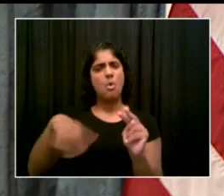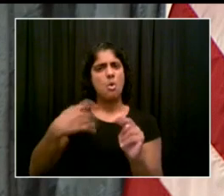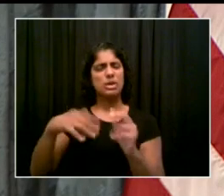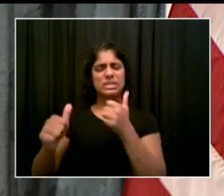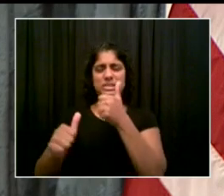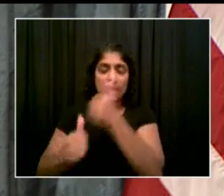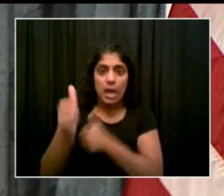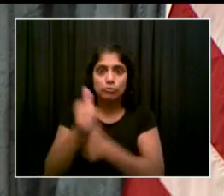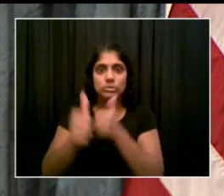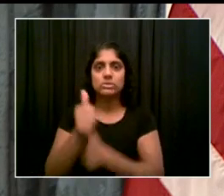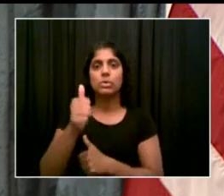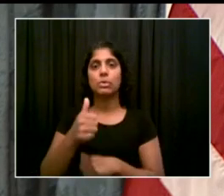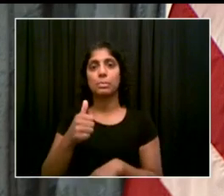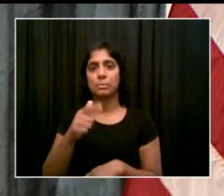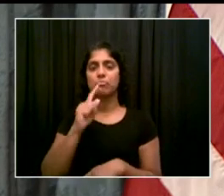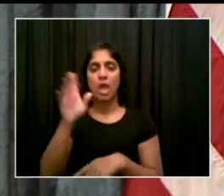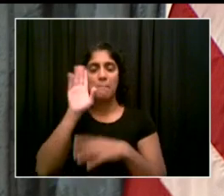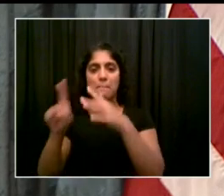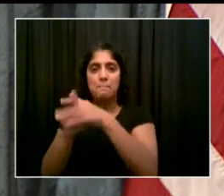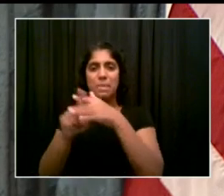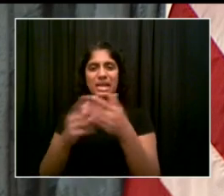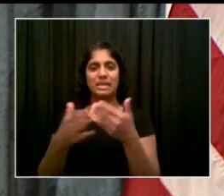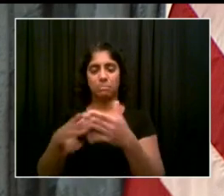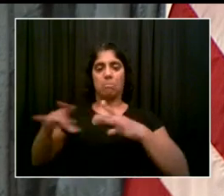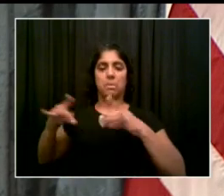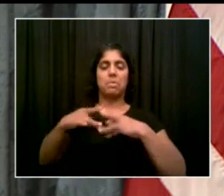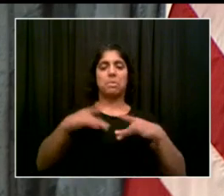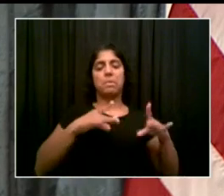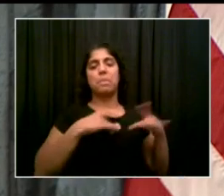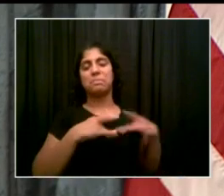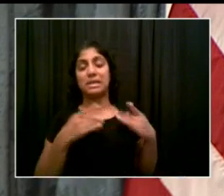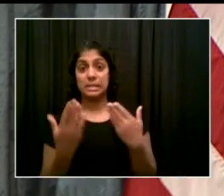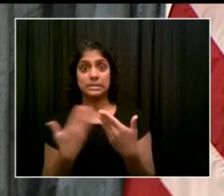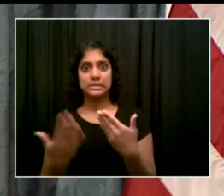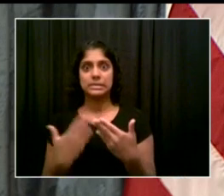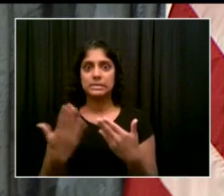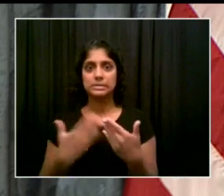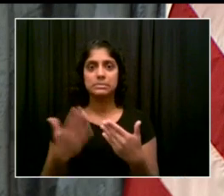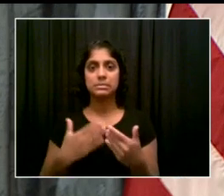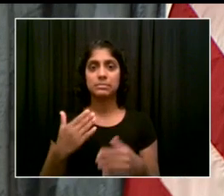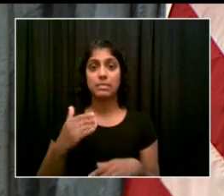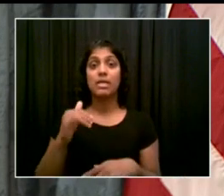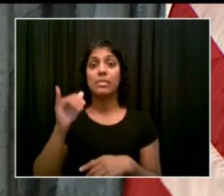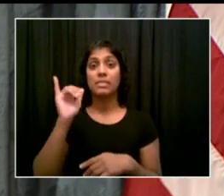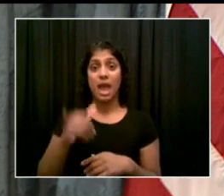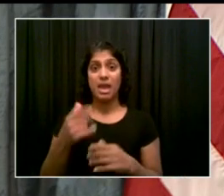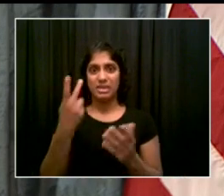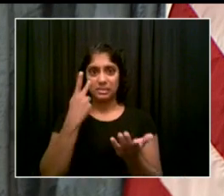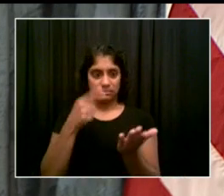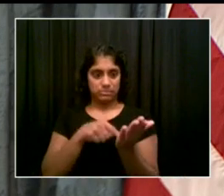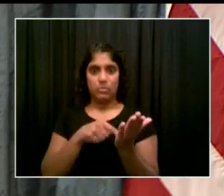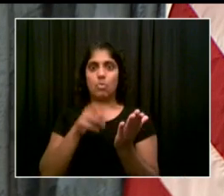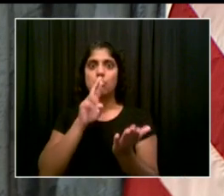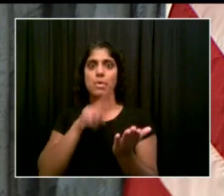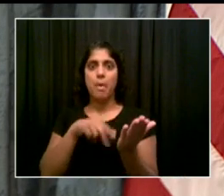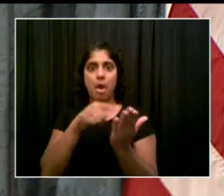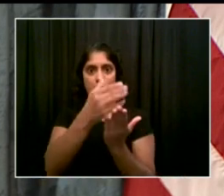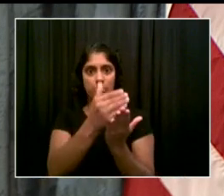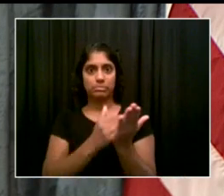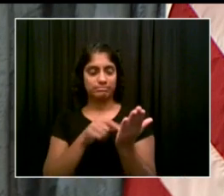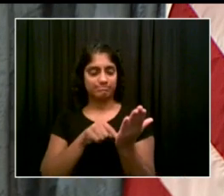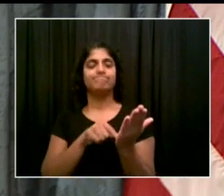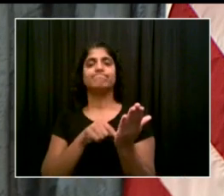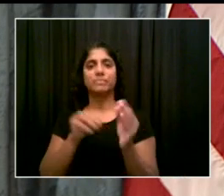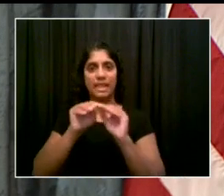bear the greatest tools that we have in our toolbox. And it's clear that vaccination is the